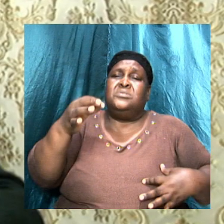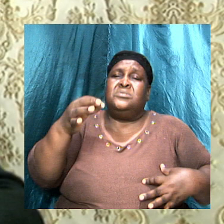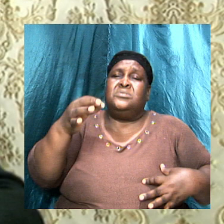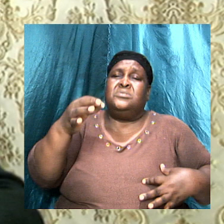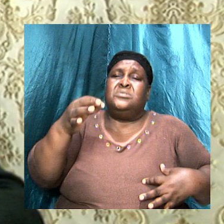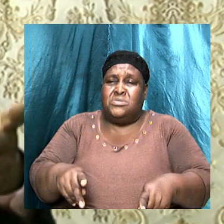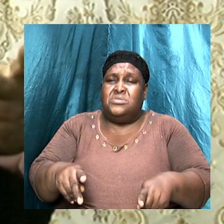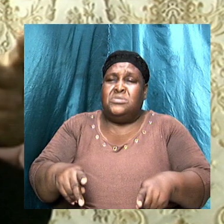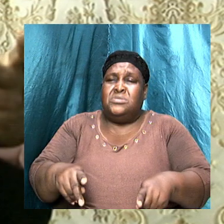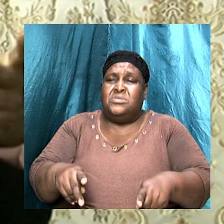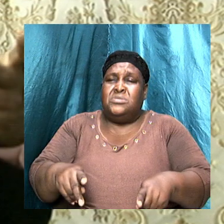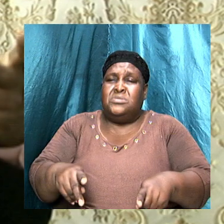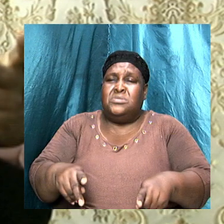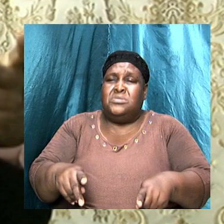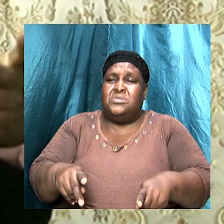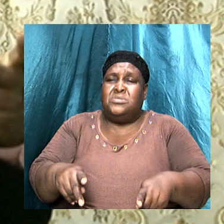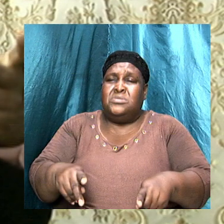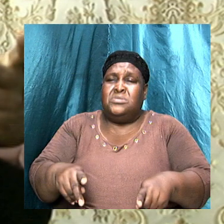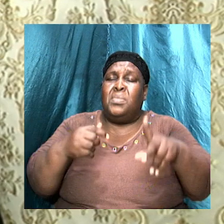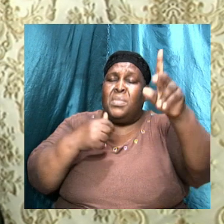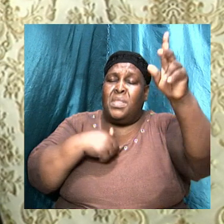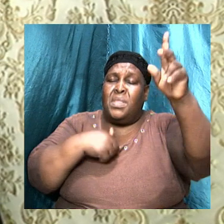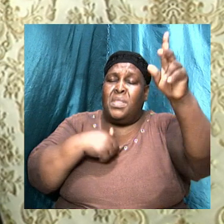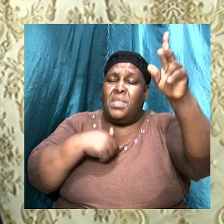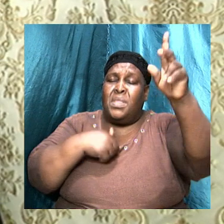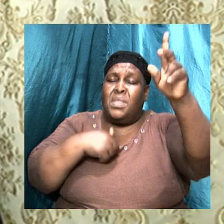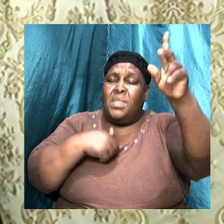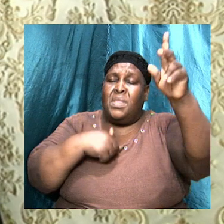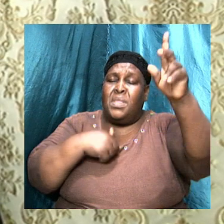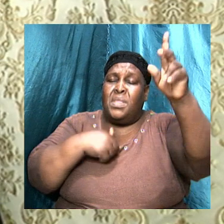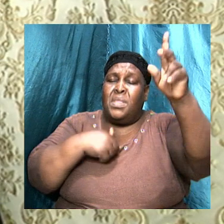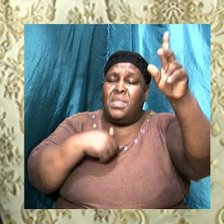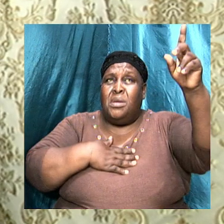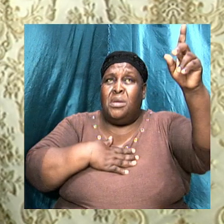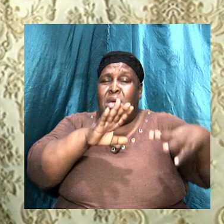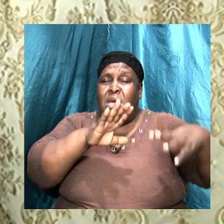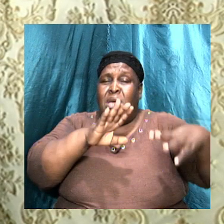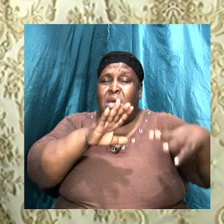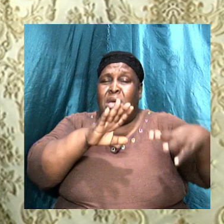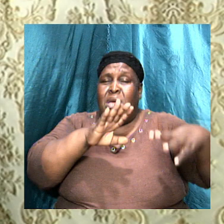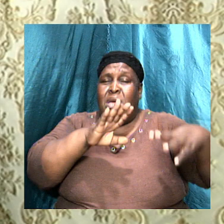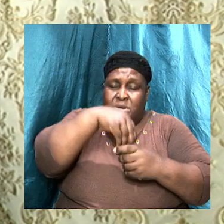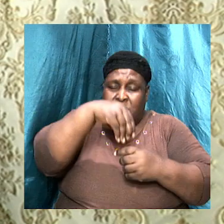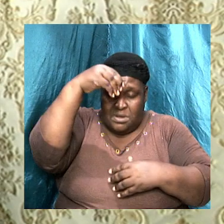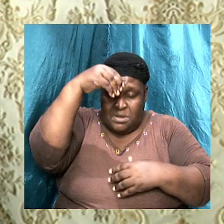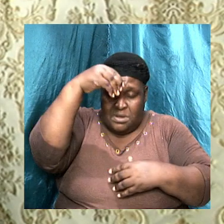do a work. But I am going to now put my Spirit in men. Amen. Judges